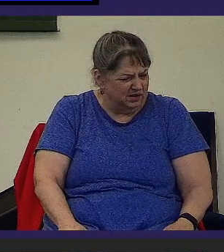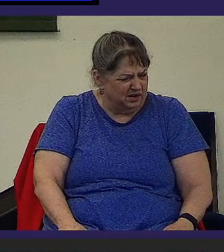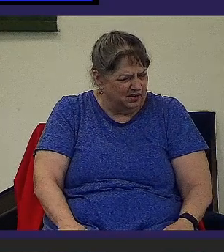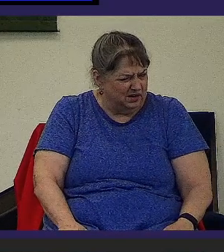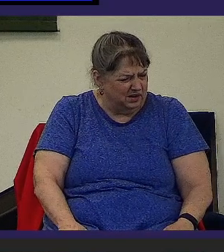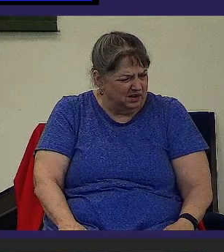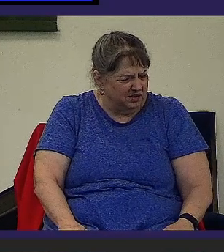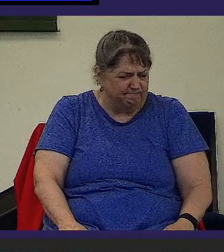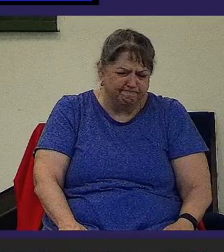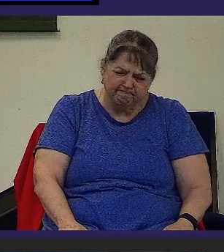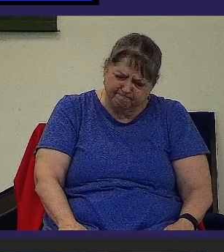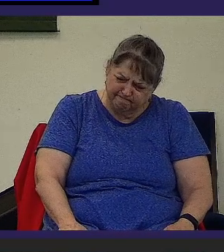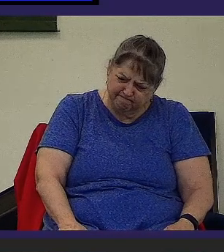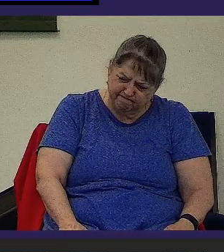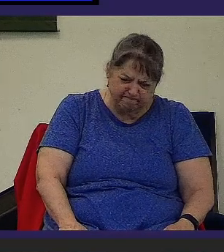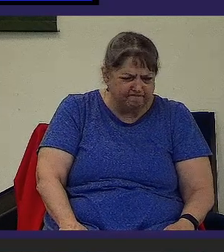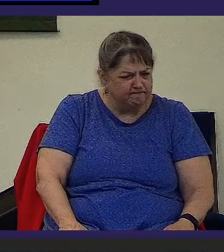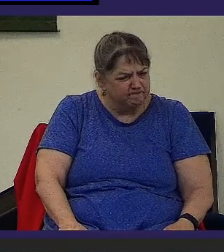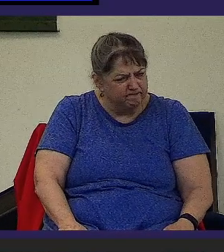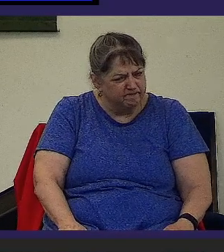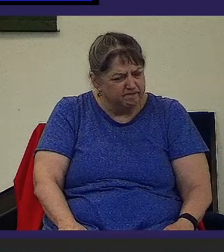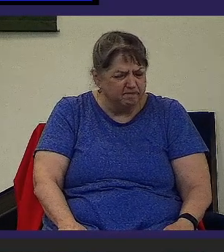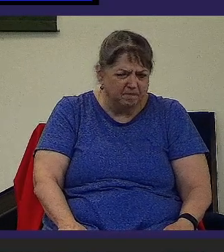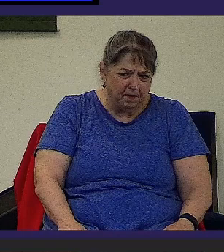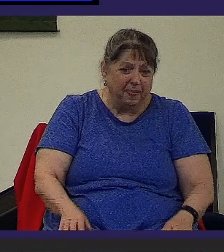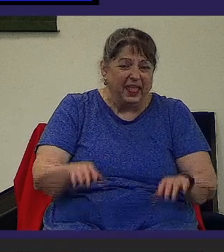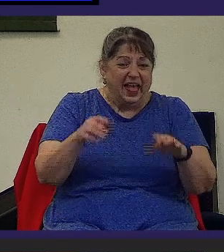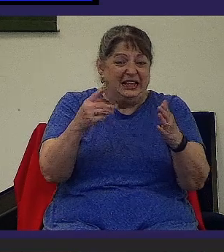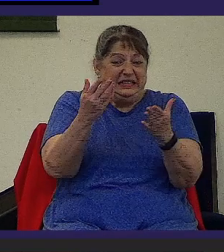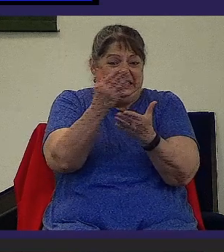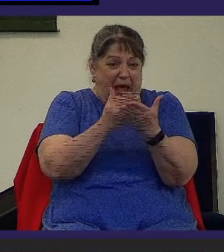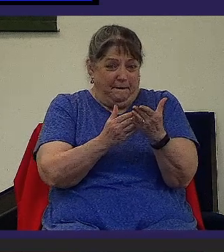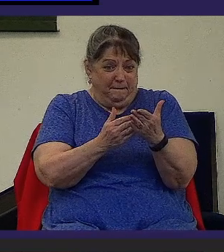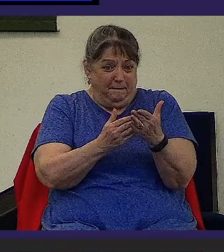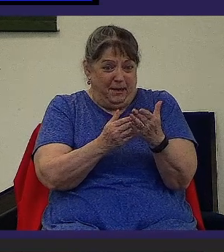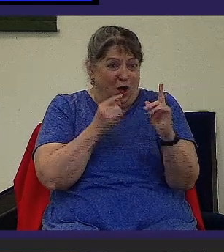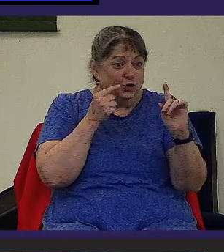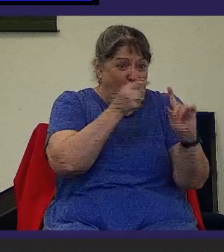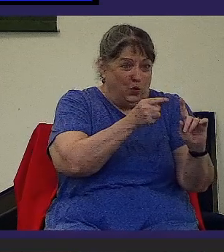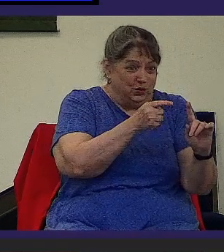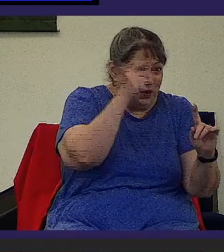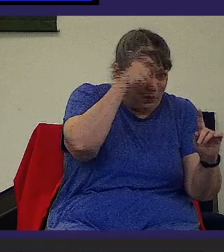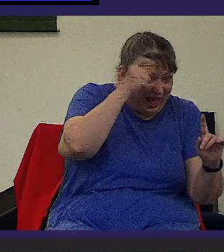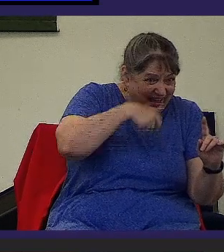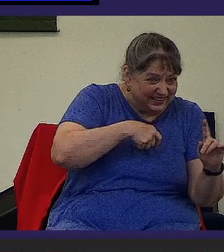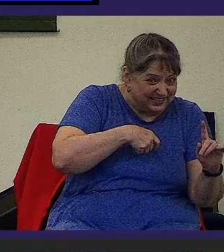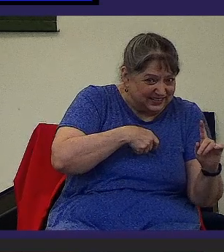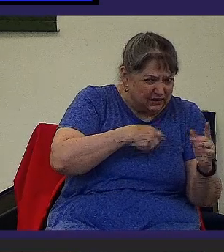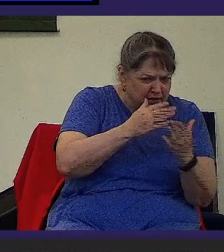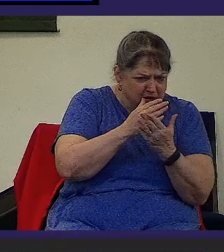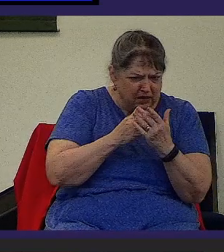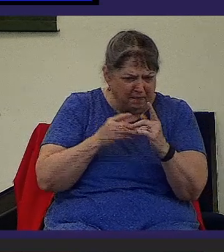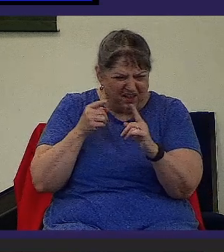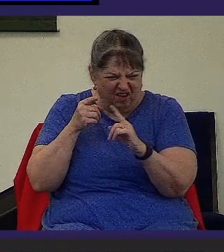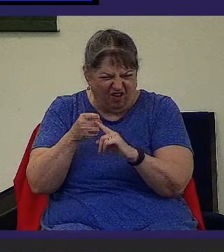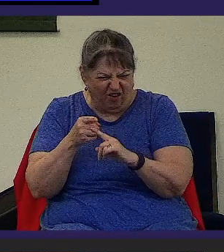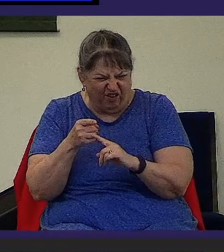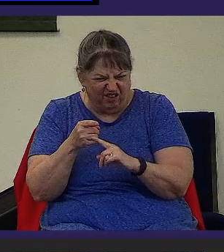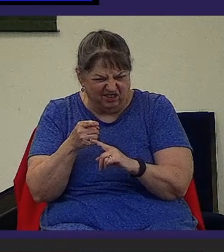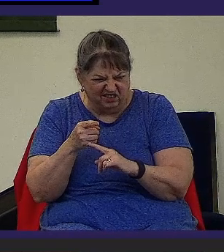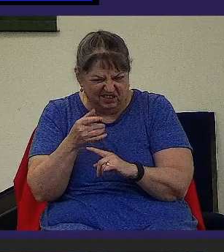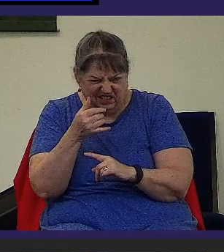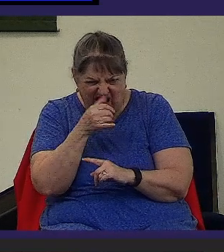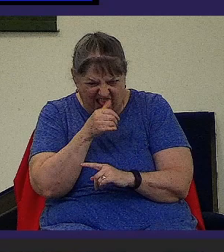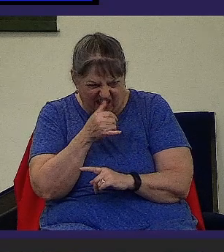but church whether they're wise goals or foolish goals or goals all goals whether wise or